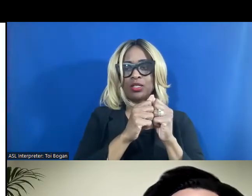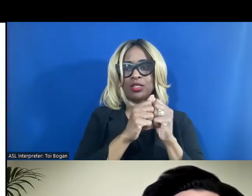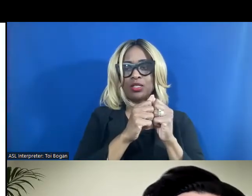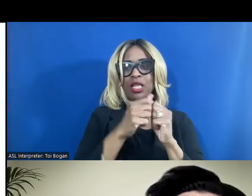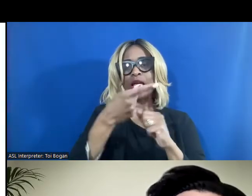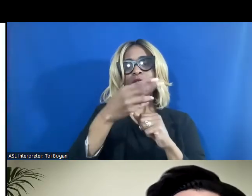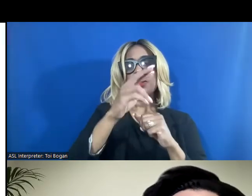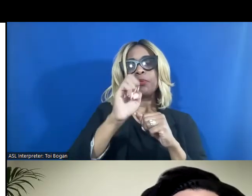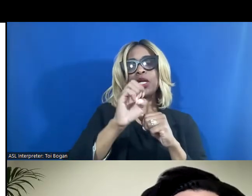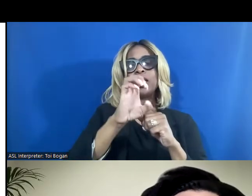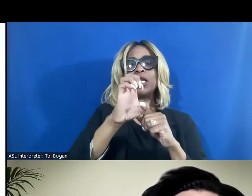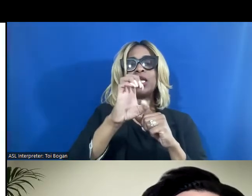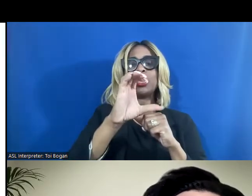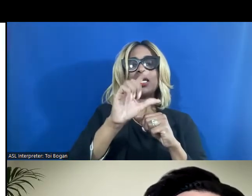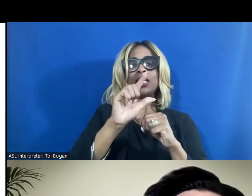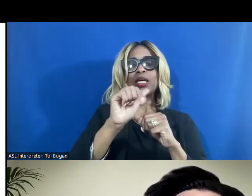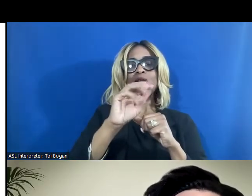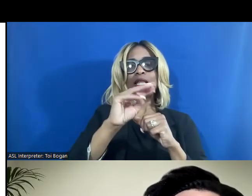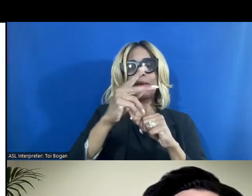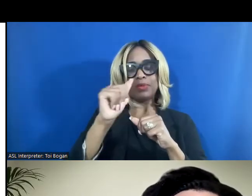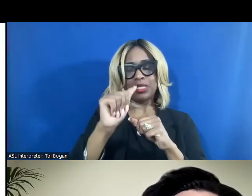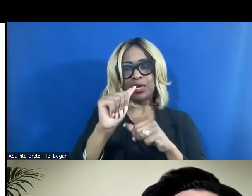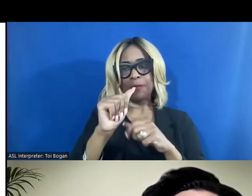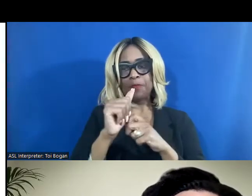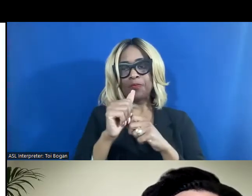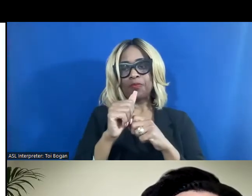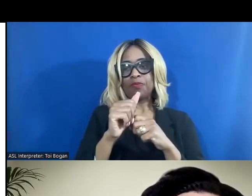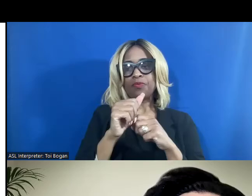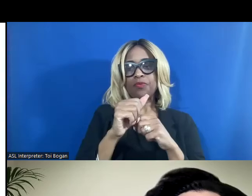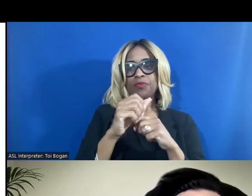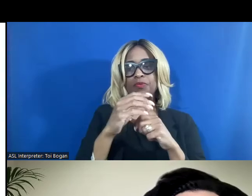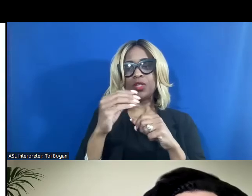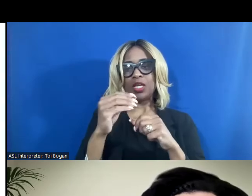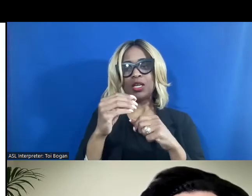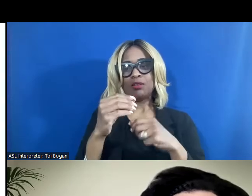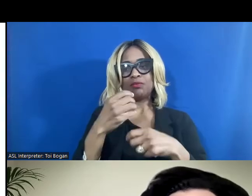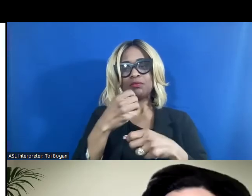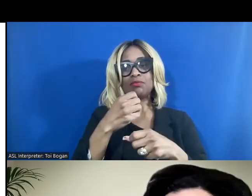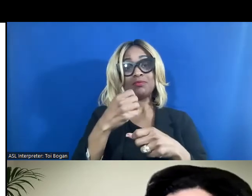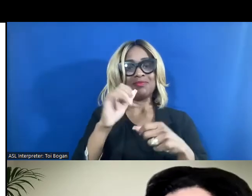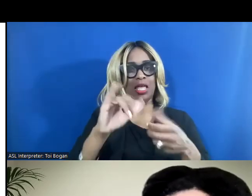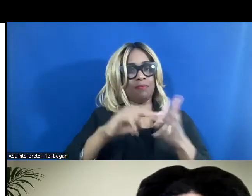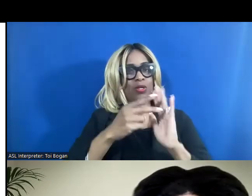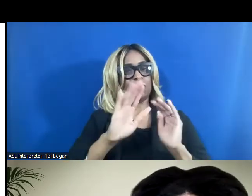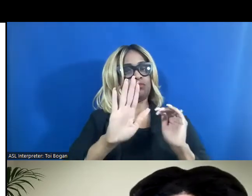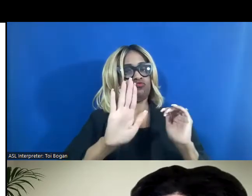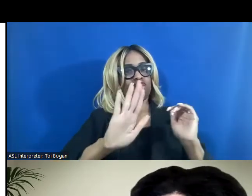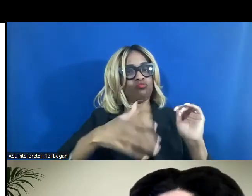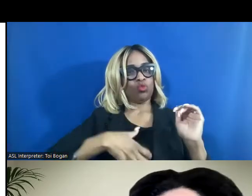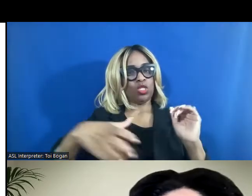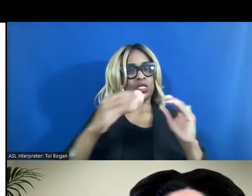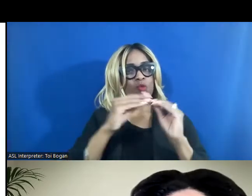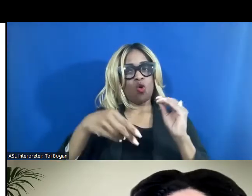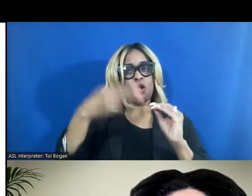preeclampsia, for example, and its impacts on making a pregnancy more high risk for folks.